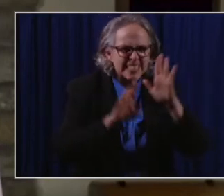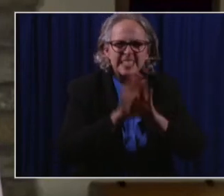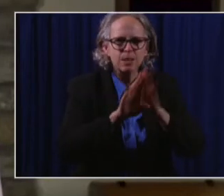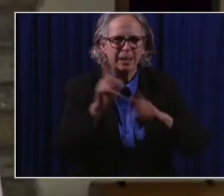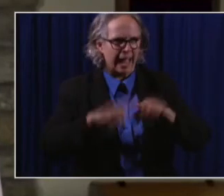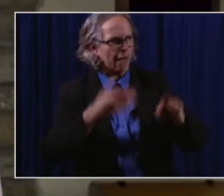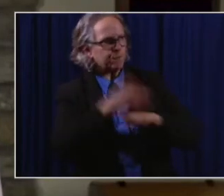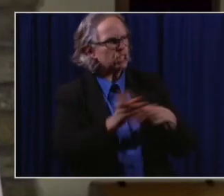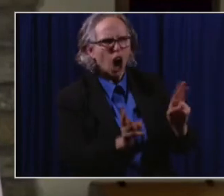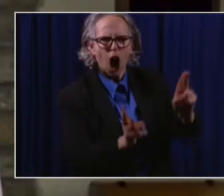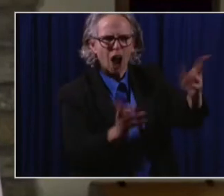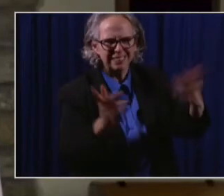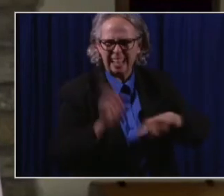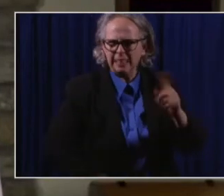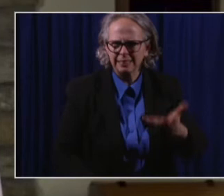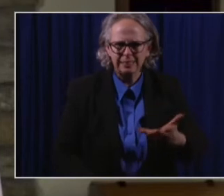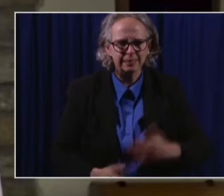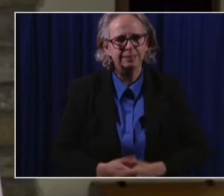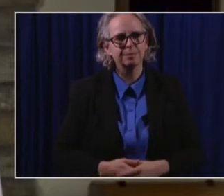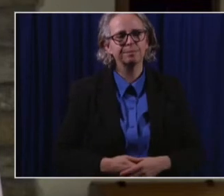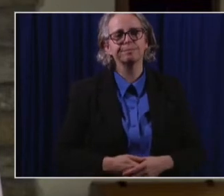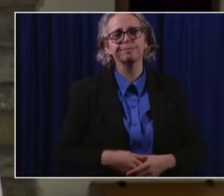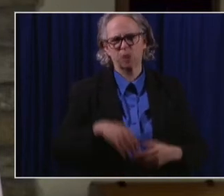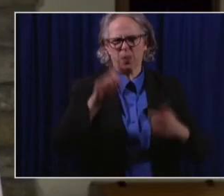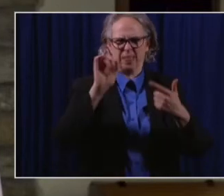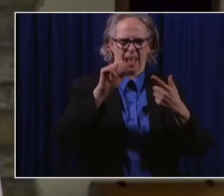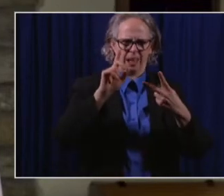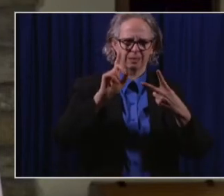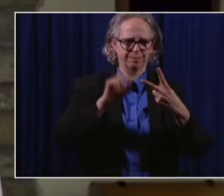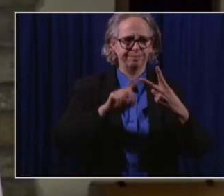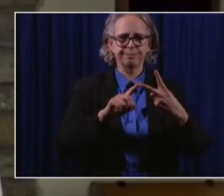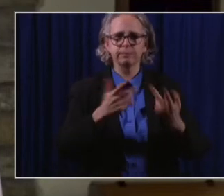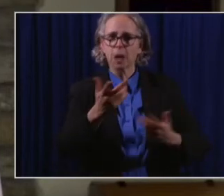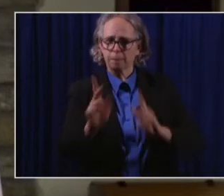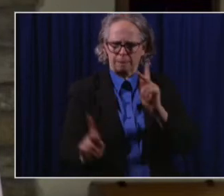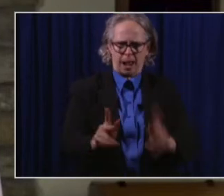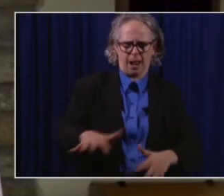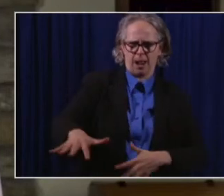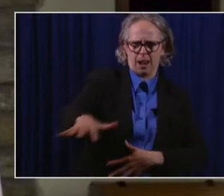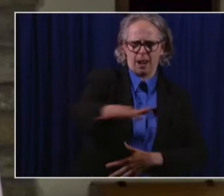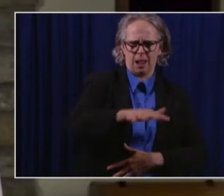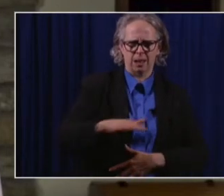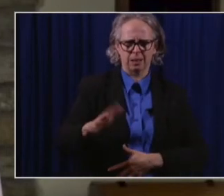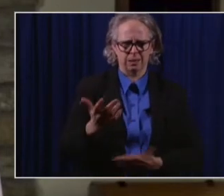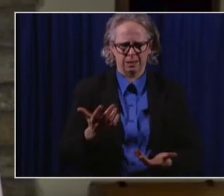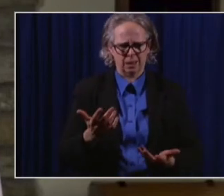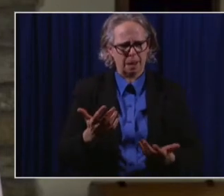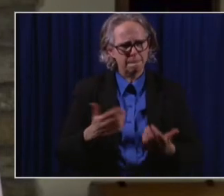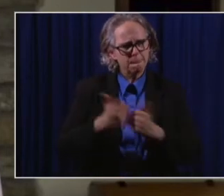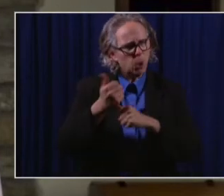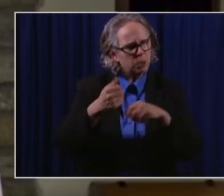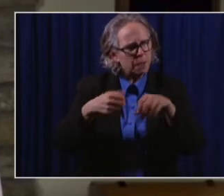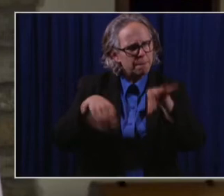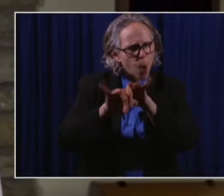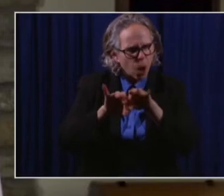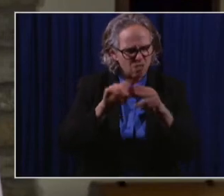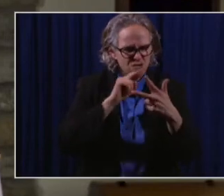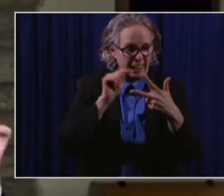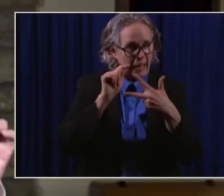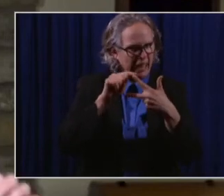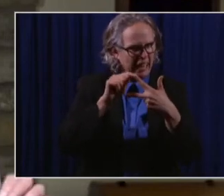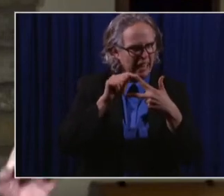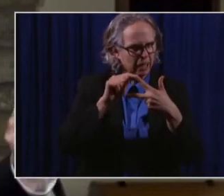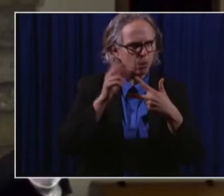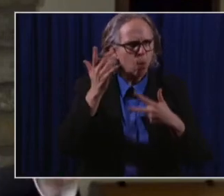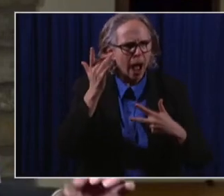is what people do. It's the most important thing, because the most, barring having